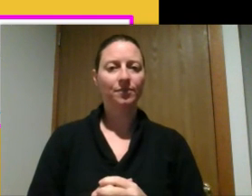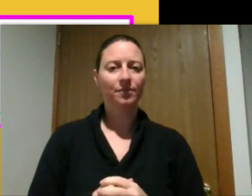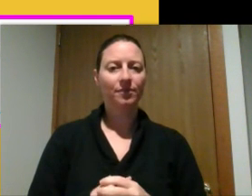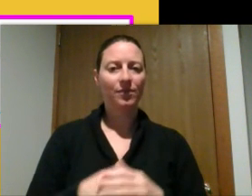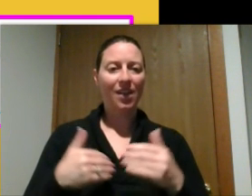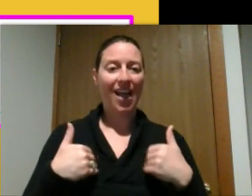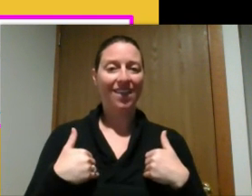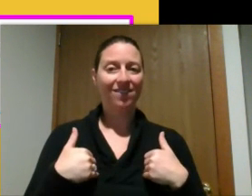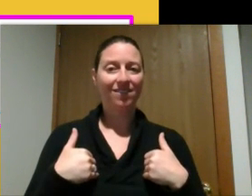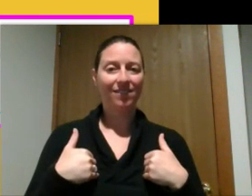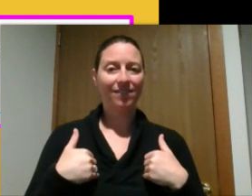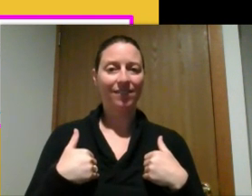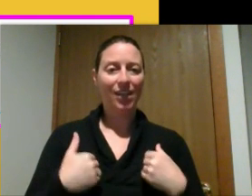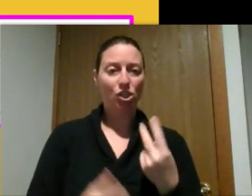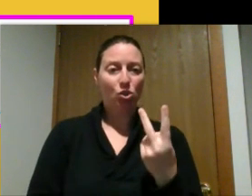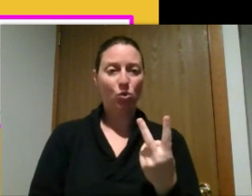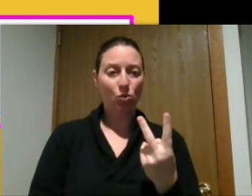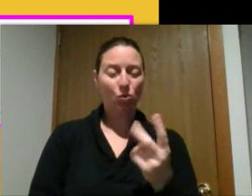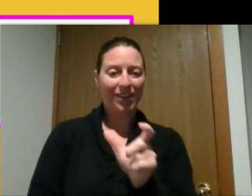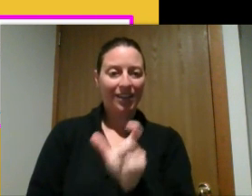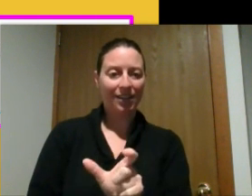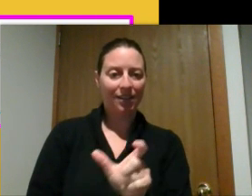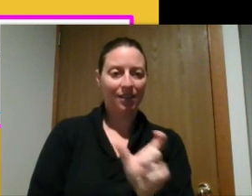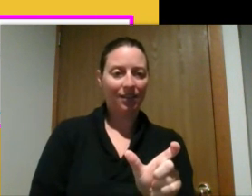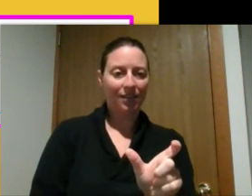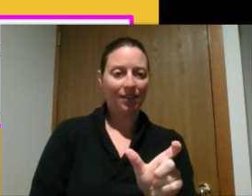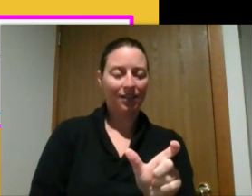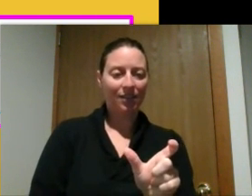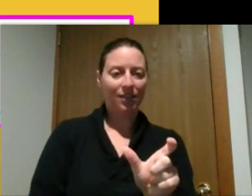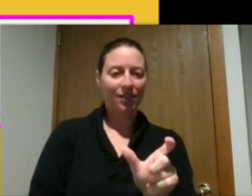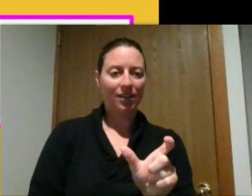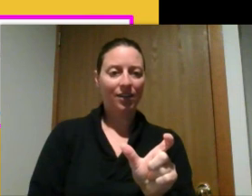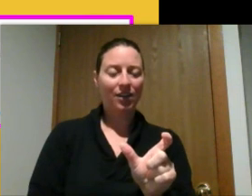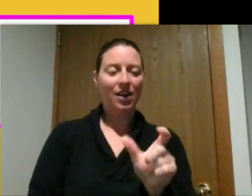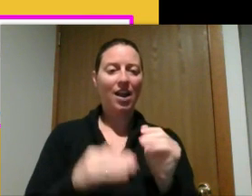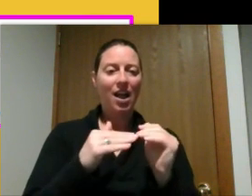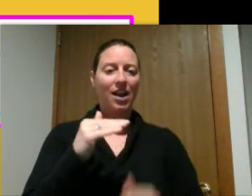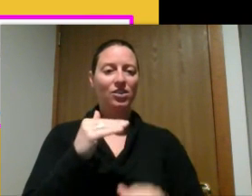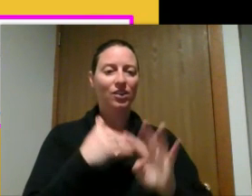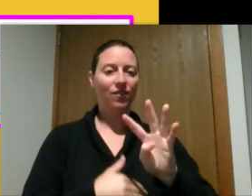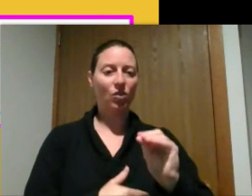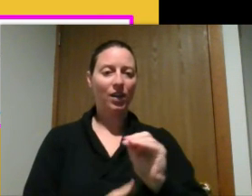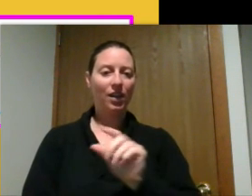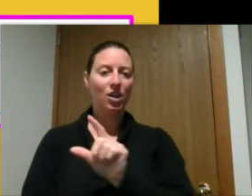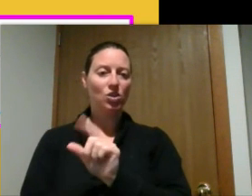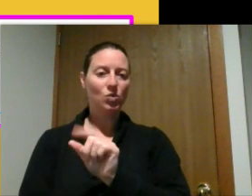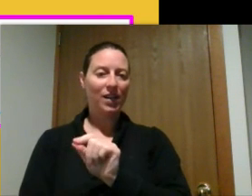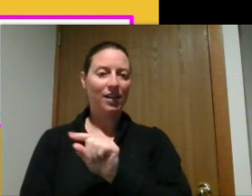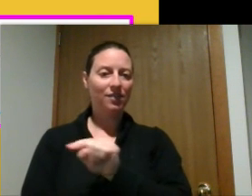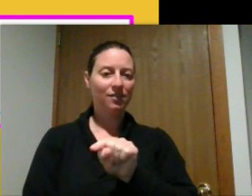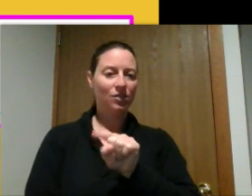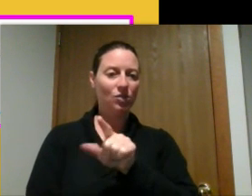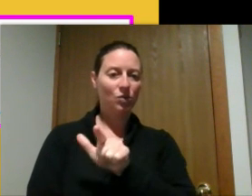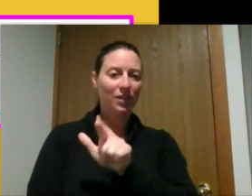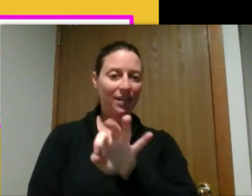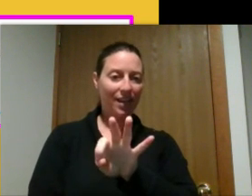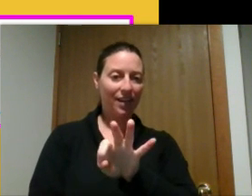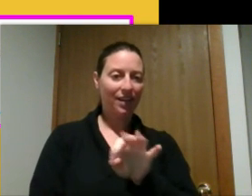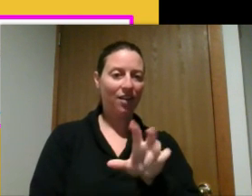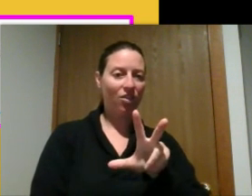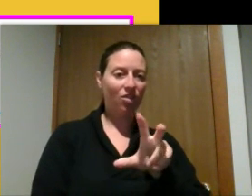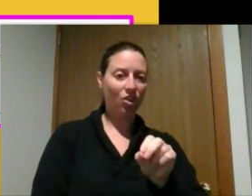got two intervals that are under 40 years old, 20 to 29 and 30 to